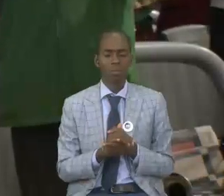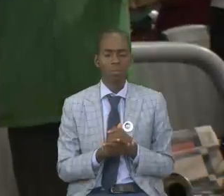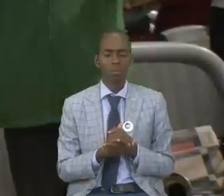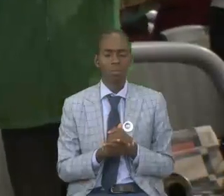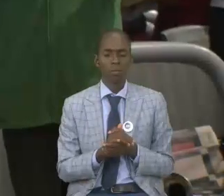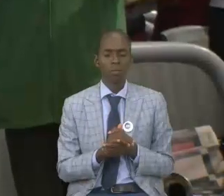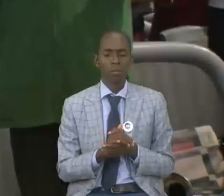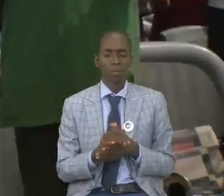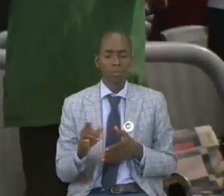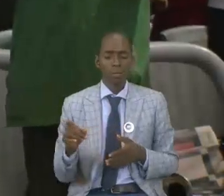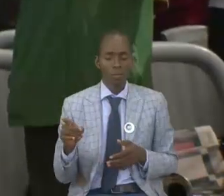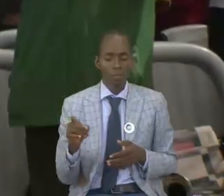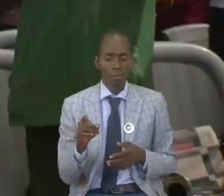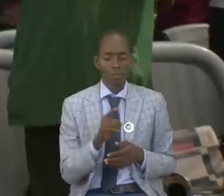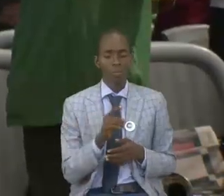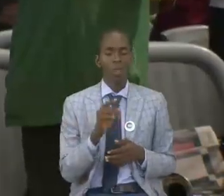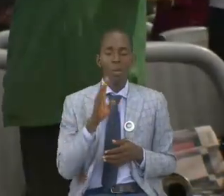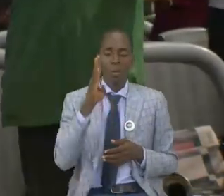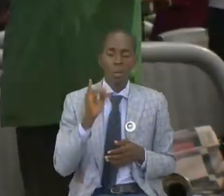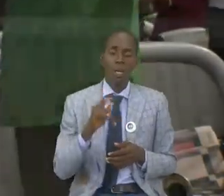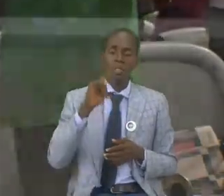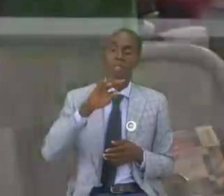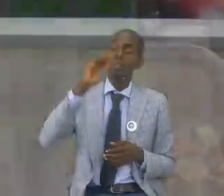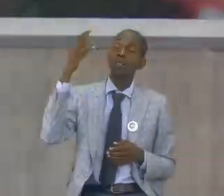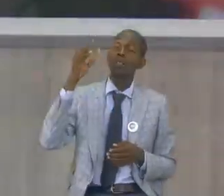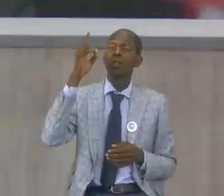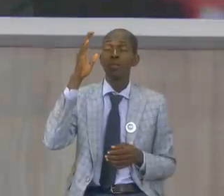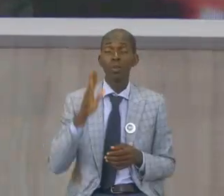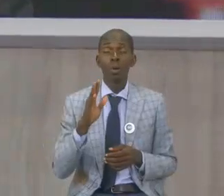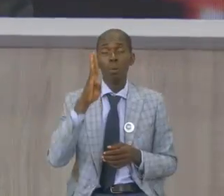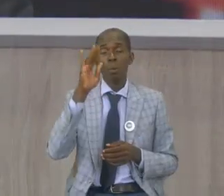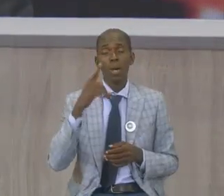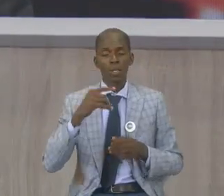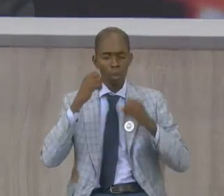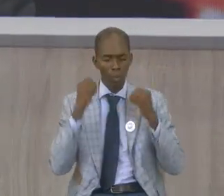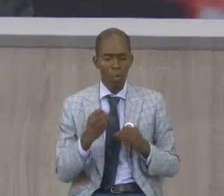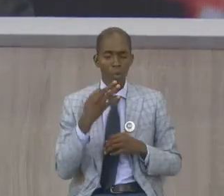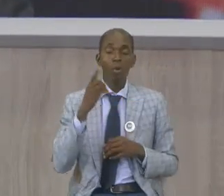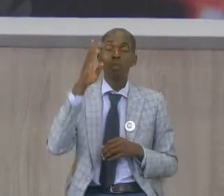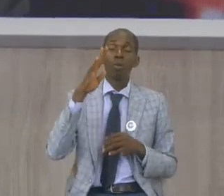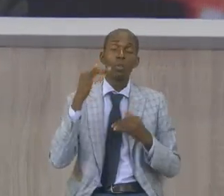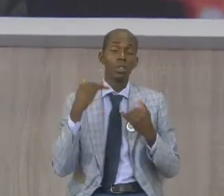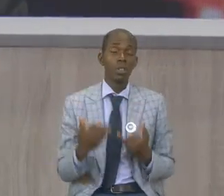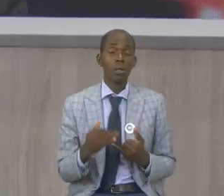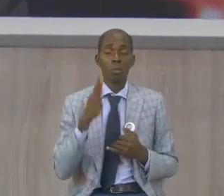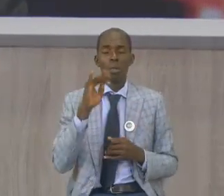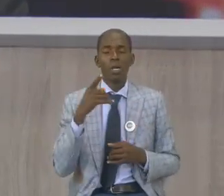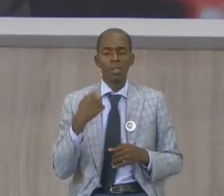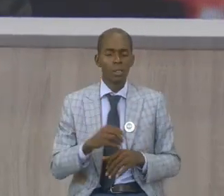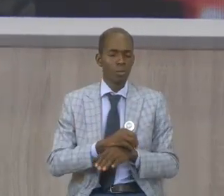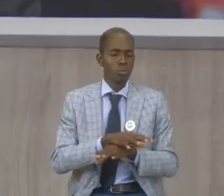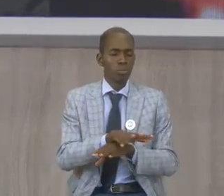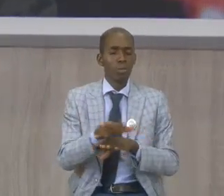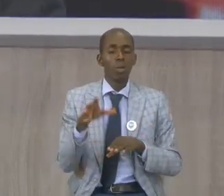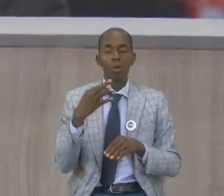You, by the grace of God now, by the power of God now, by the influence of heaven upon your